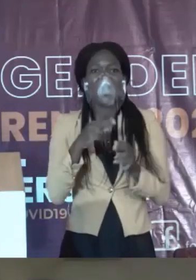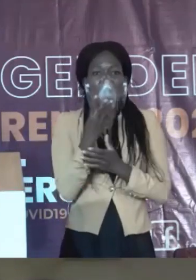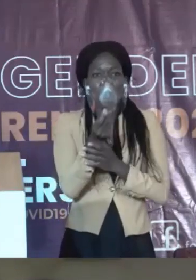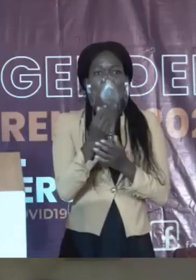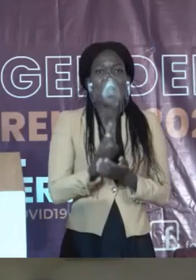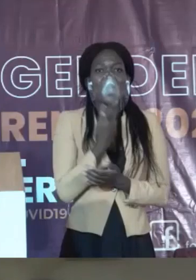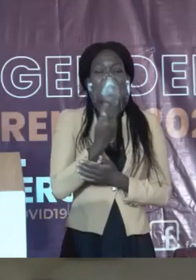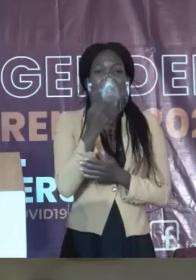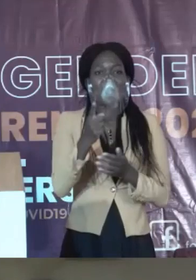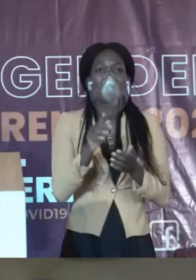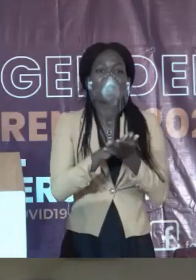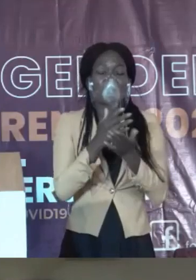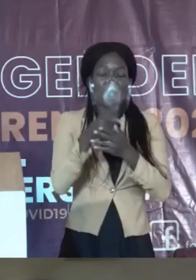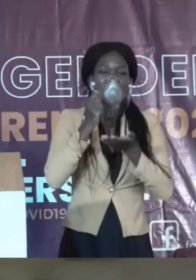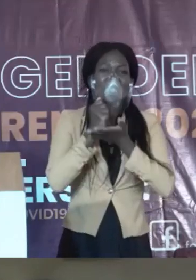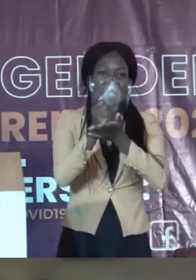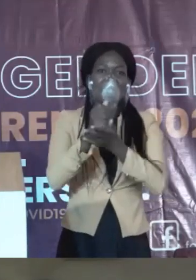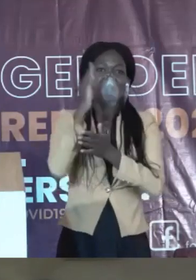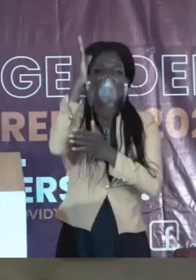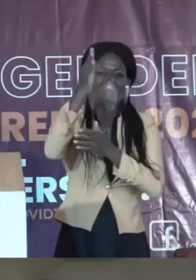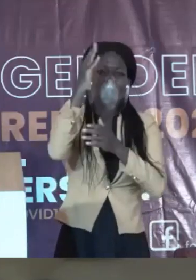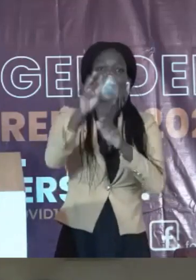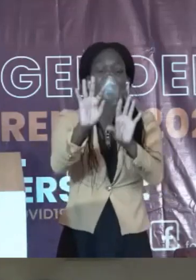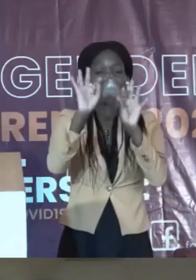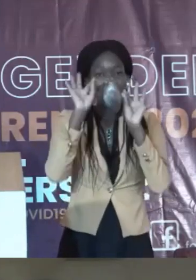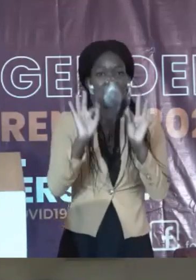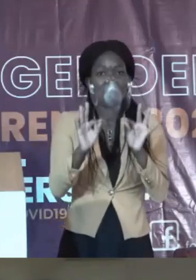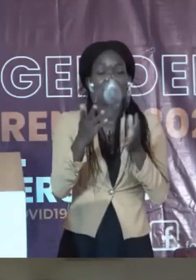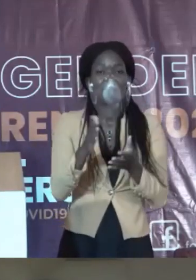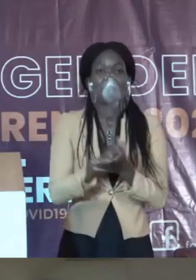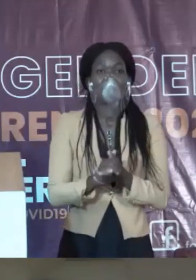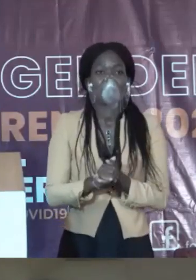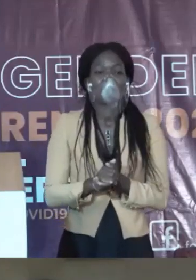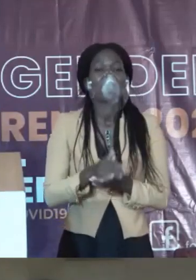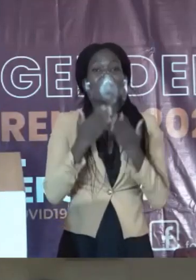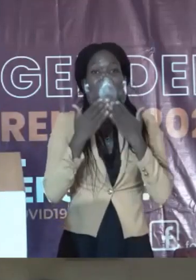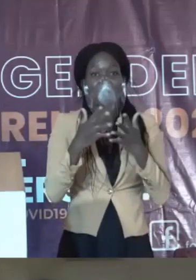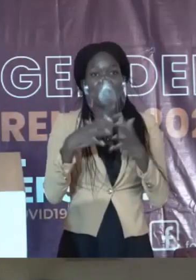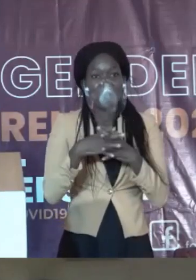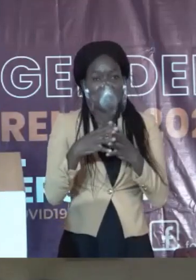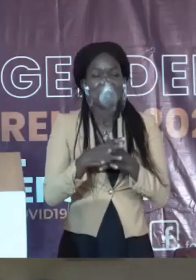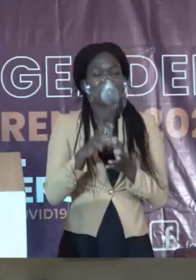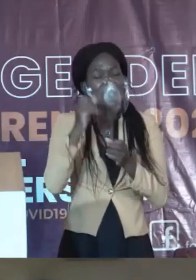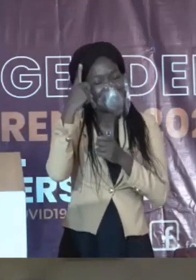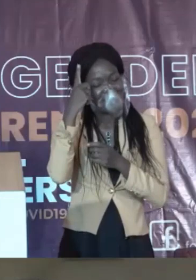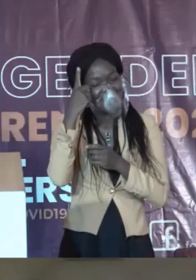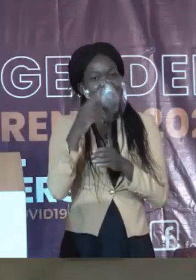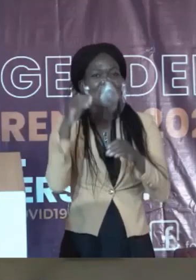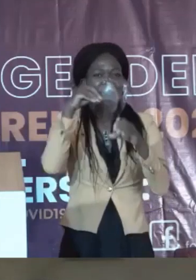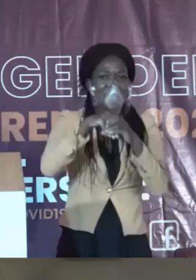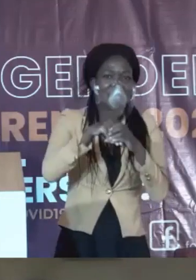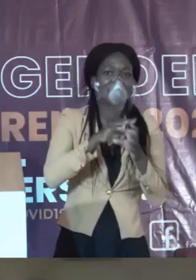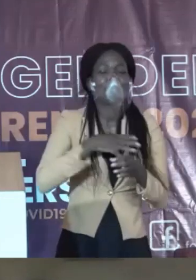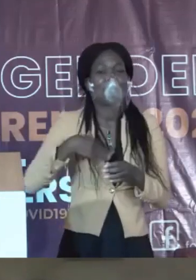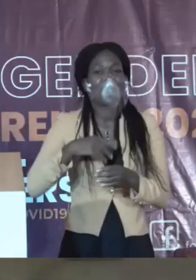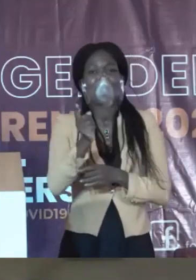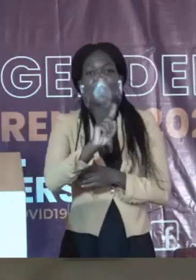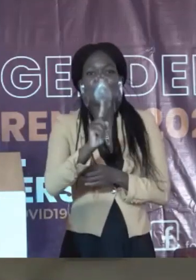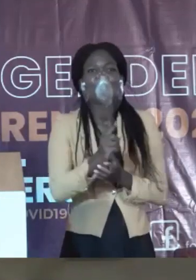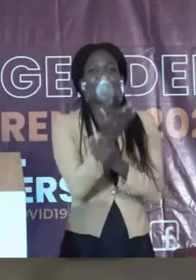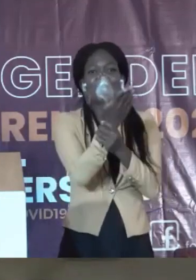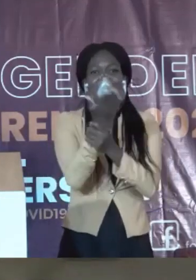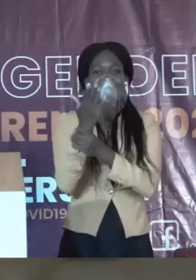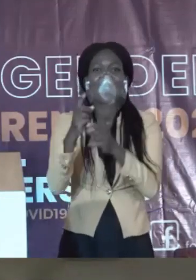better future. Thank you very much. Thank you very much. So investing in women is not charity, but it's the right thing to do. Thank you for